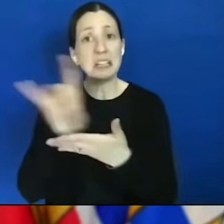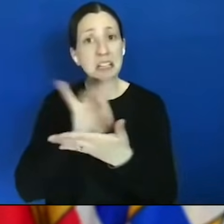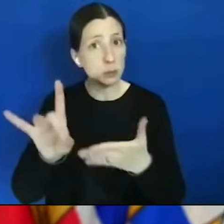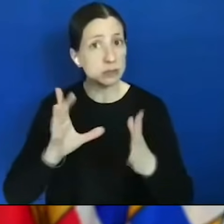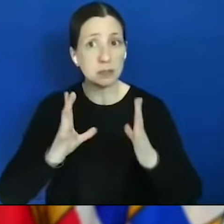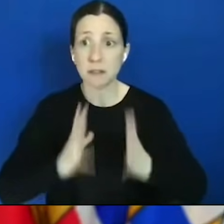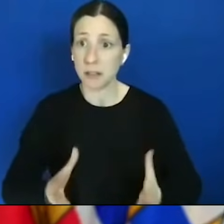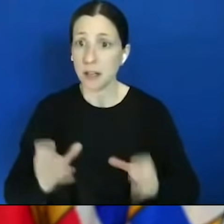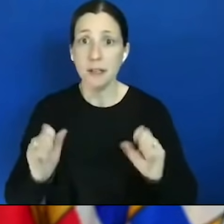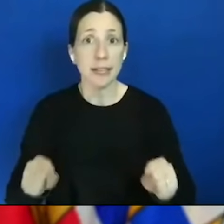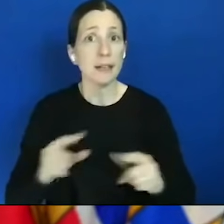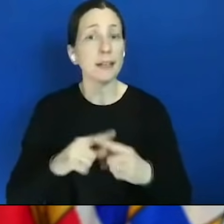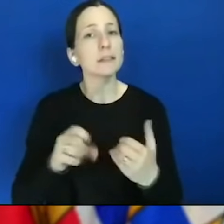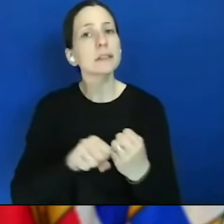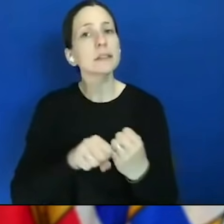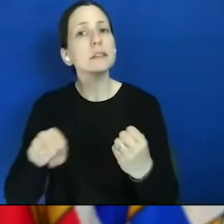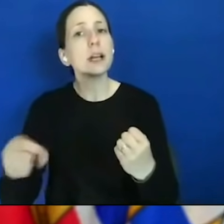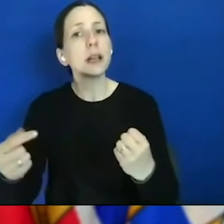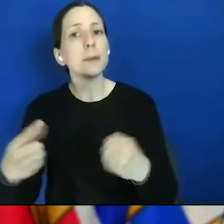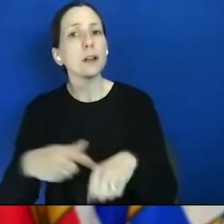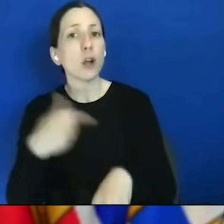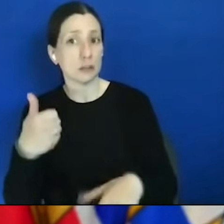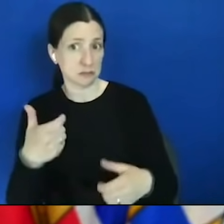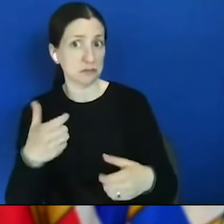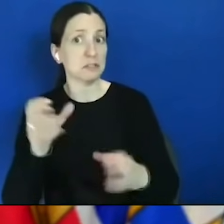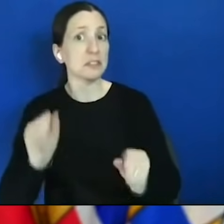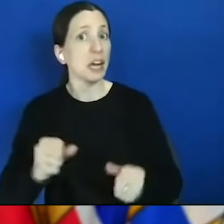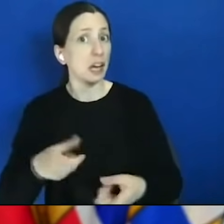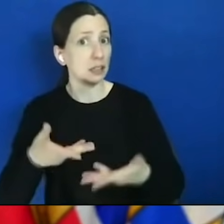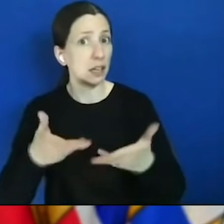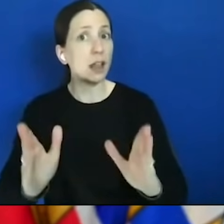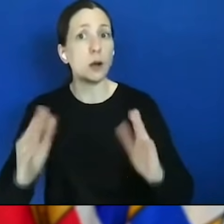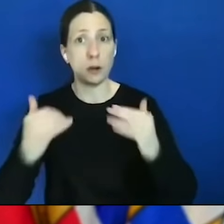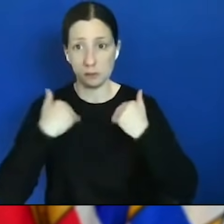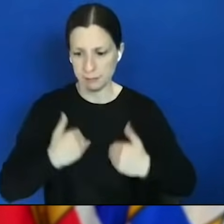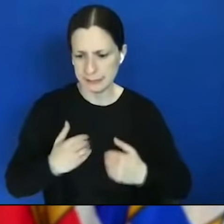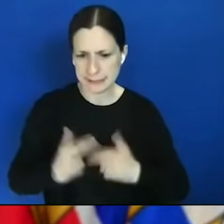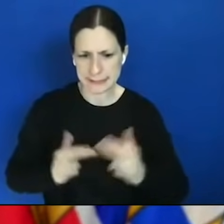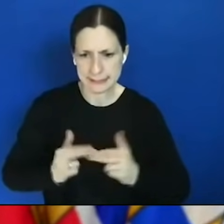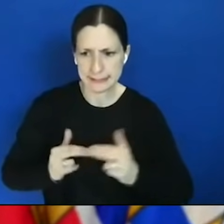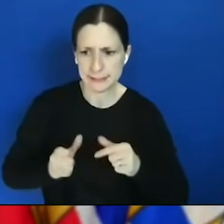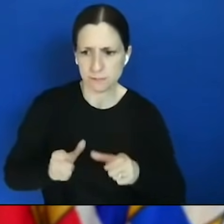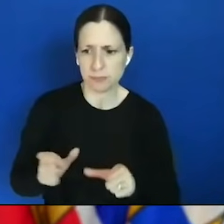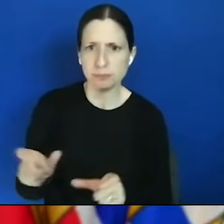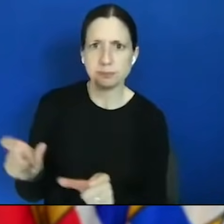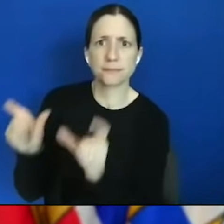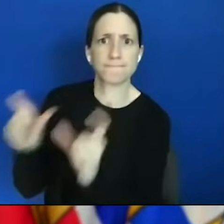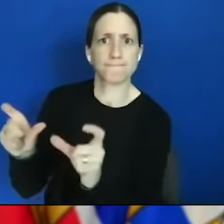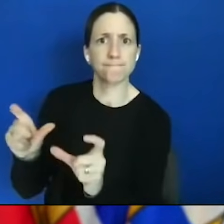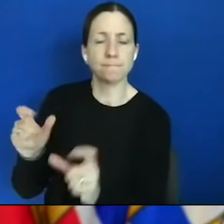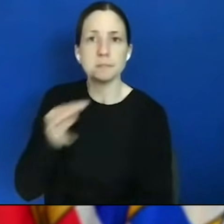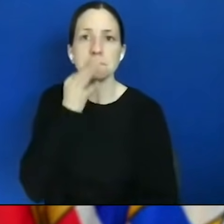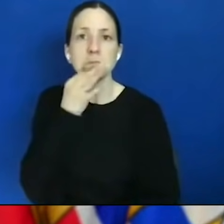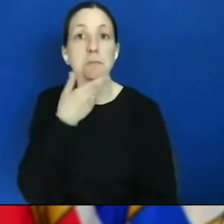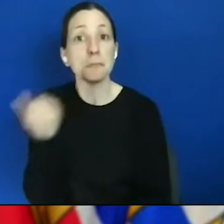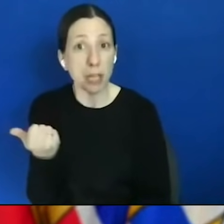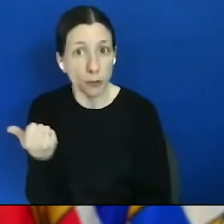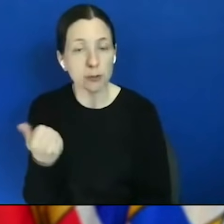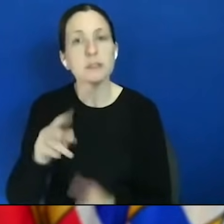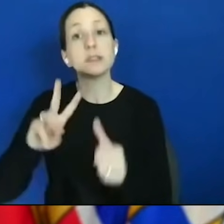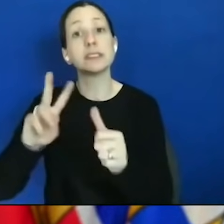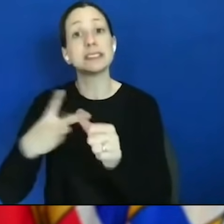it gives your immune system a chance to ramp up and then get extra protection from the booster, from the second